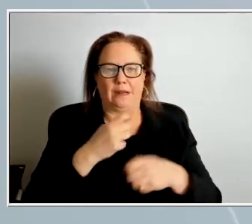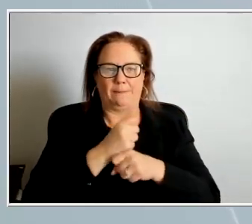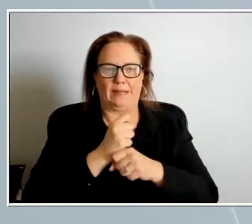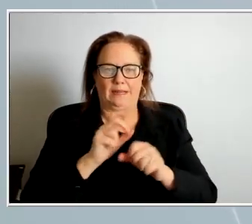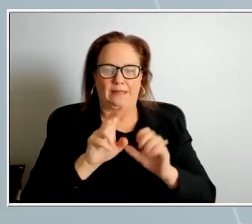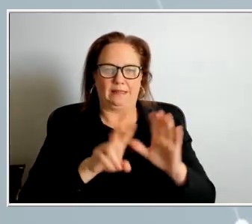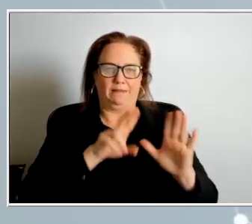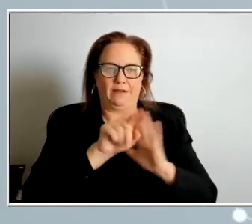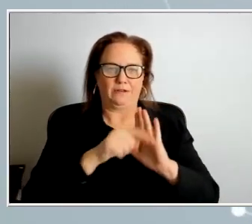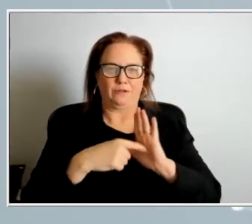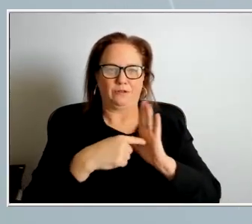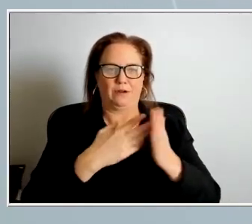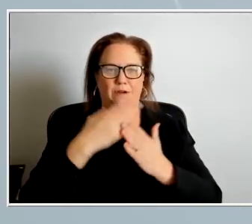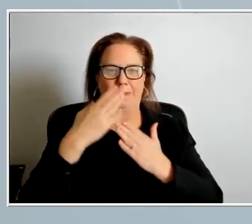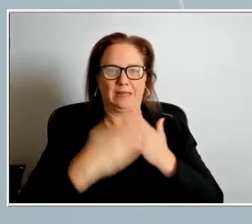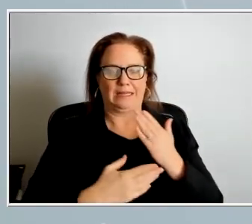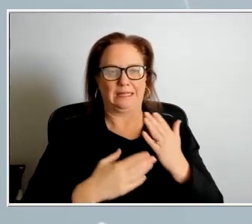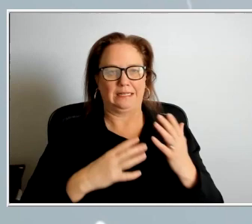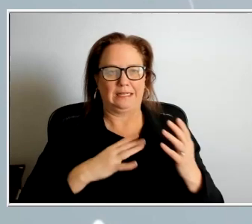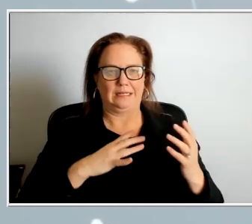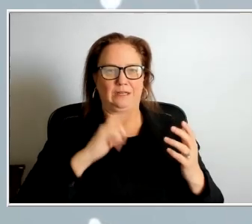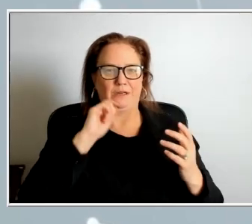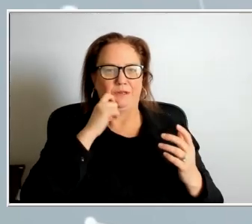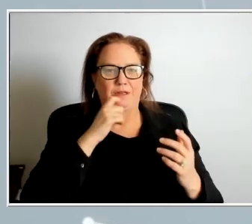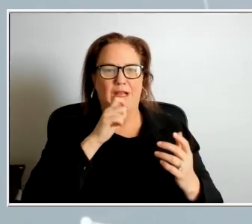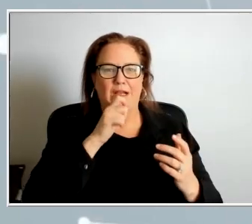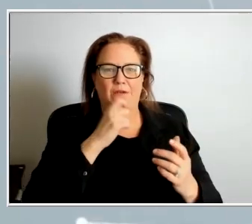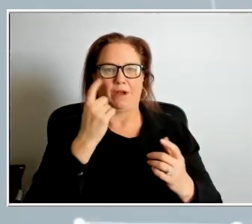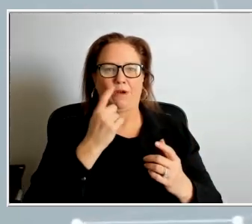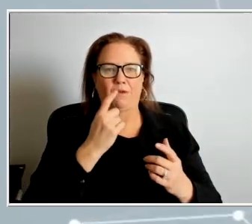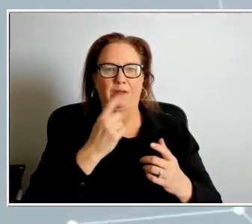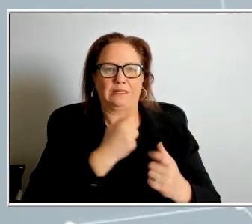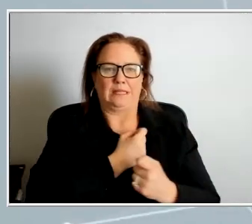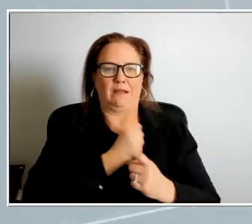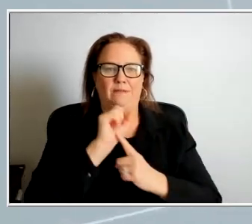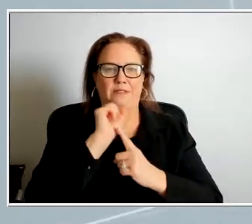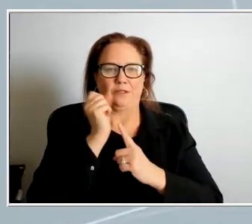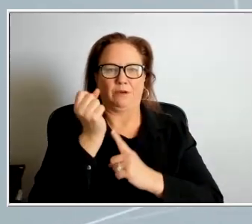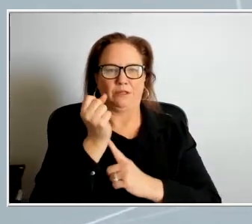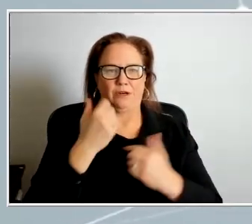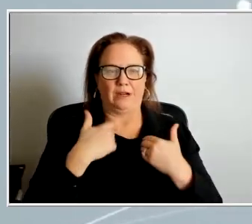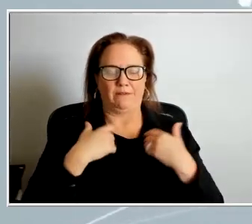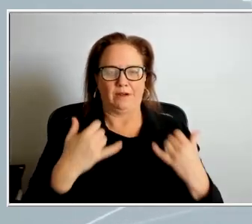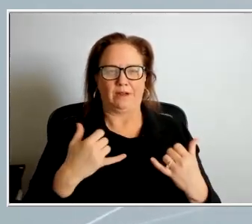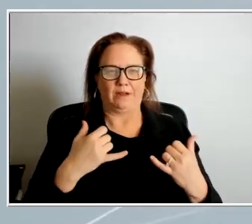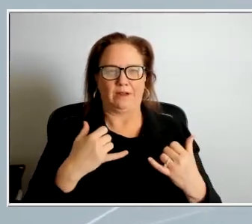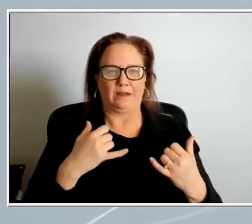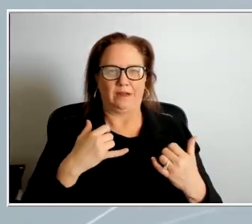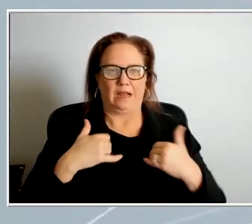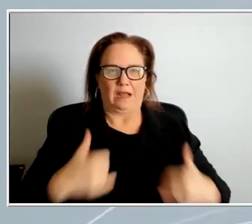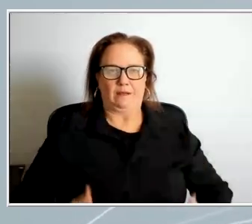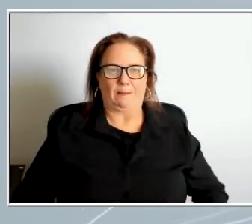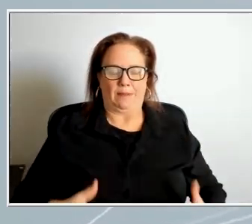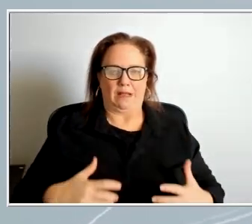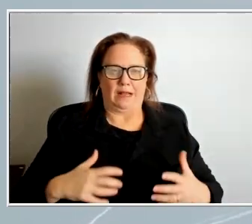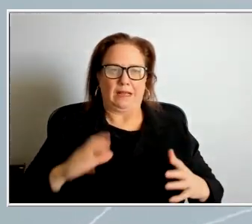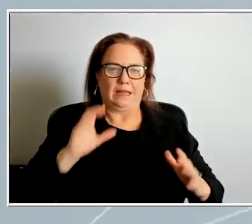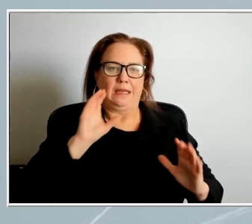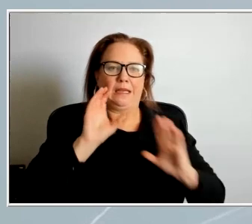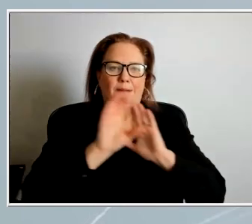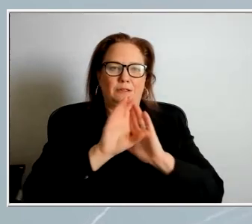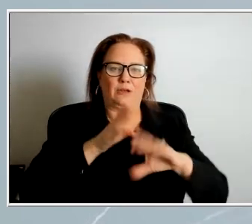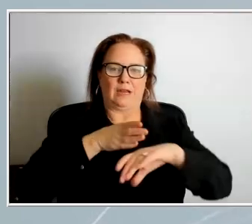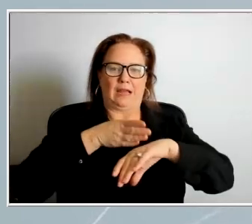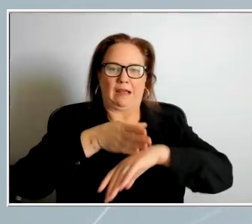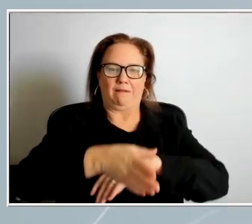off the hand. It's cool, but I don't necessarily always love the situation I'm in. I struggle with body image, especially right after the